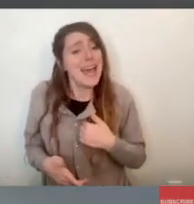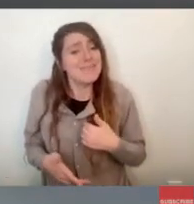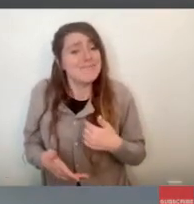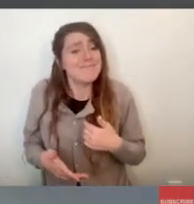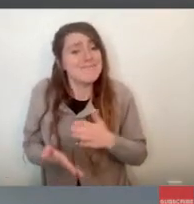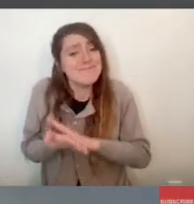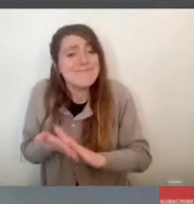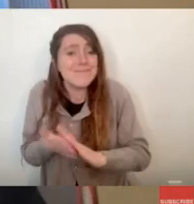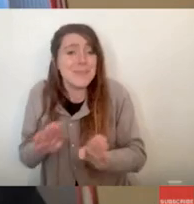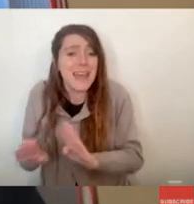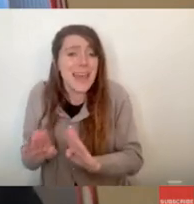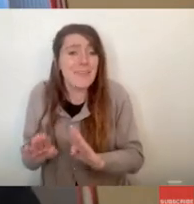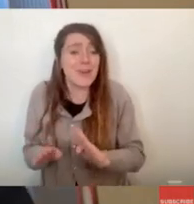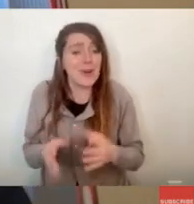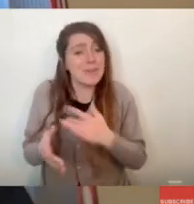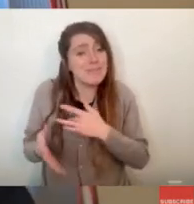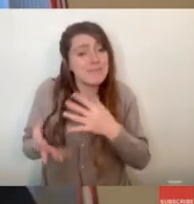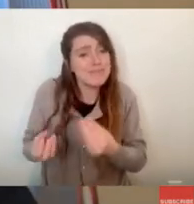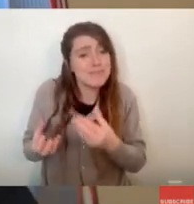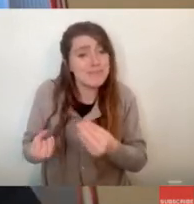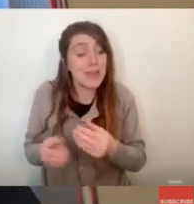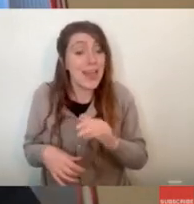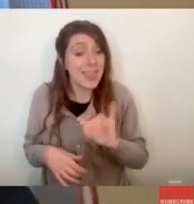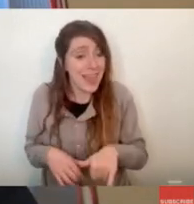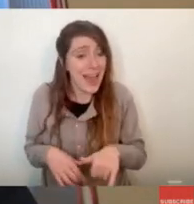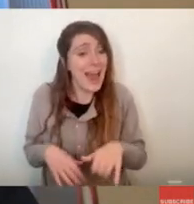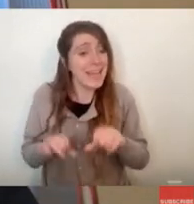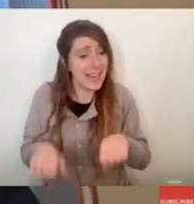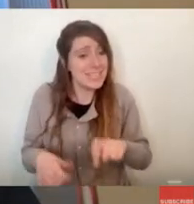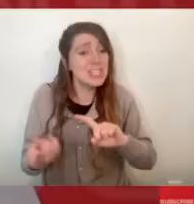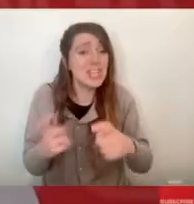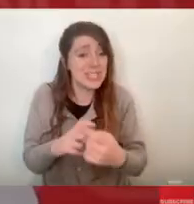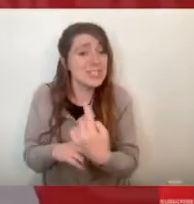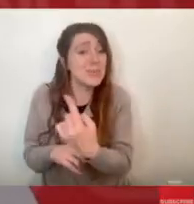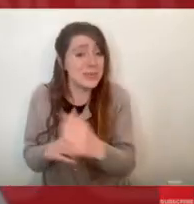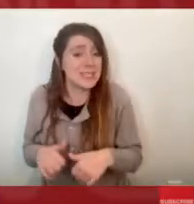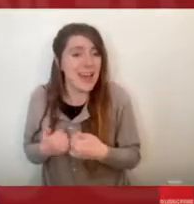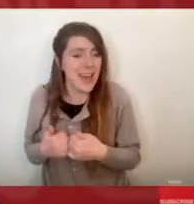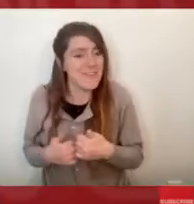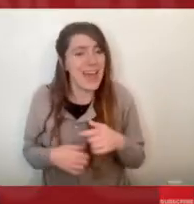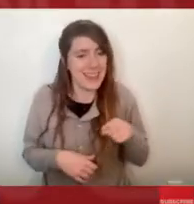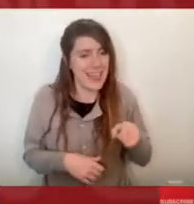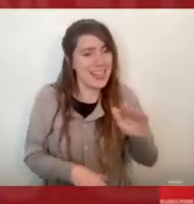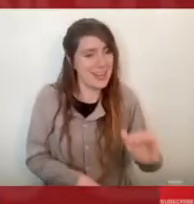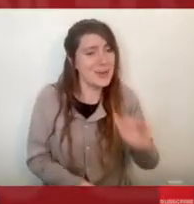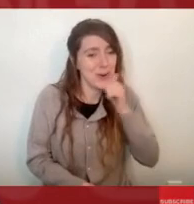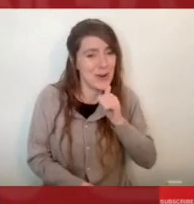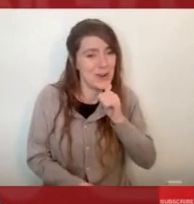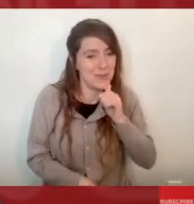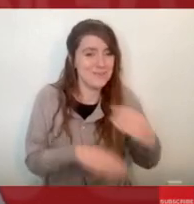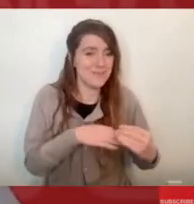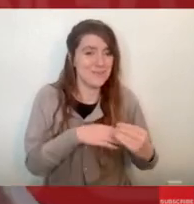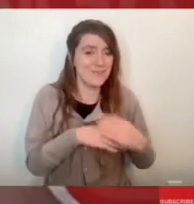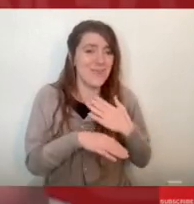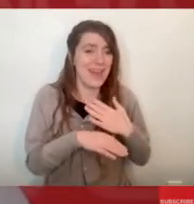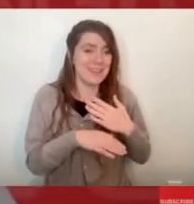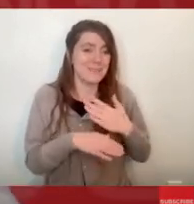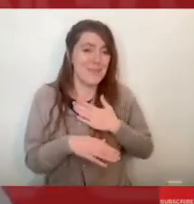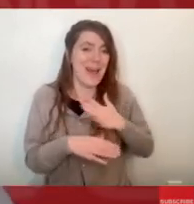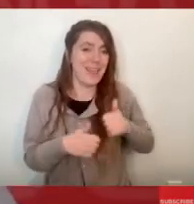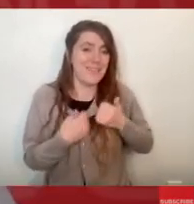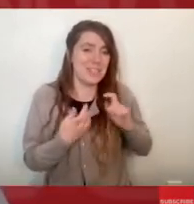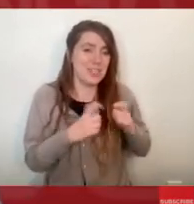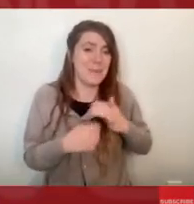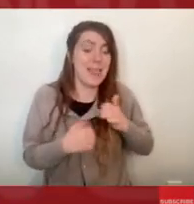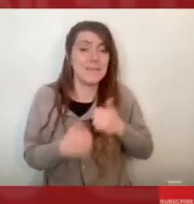kindness matters. It can change someone's life. It changed mine. Make someone smile today, y'all. You never know when, you never know how,